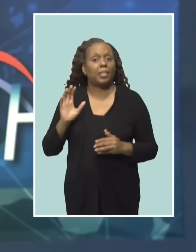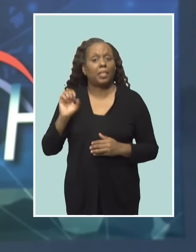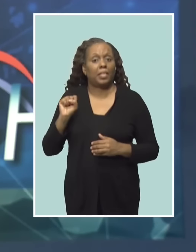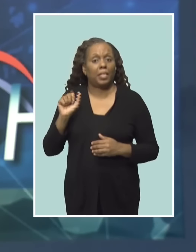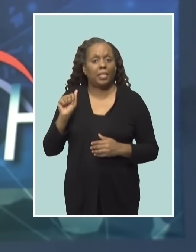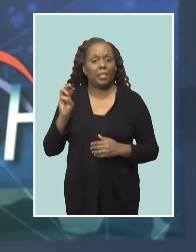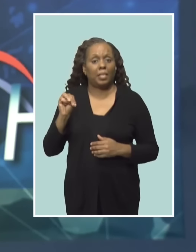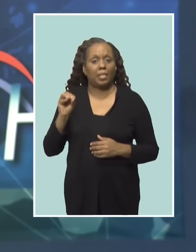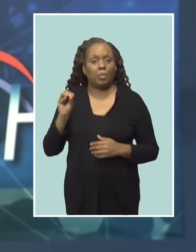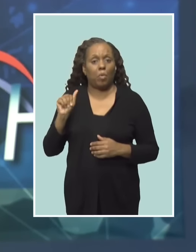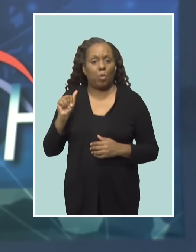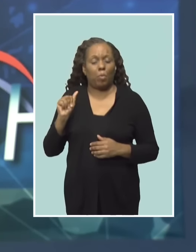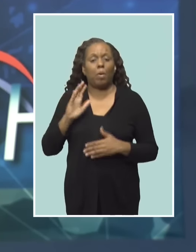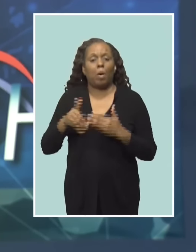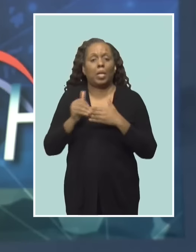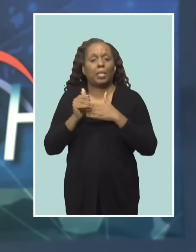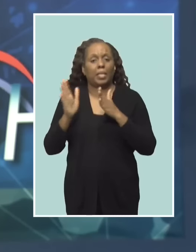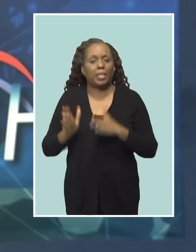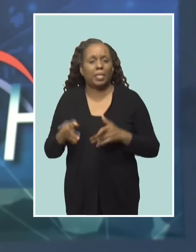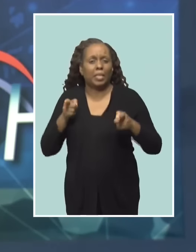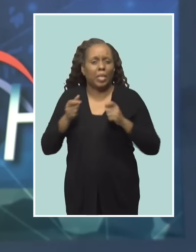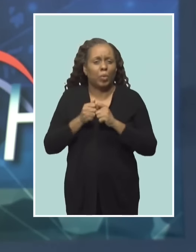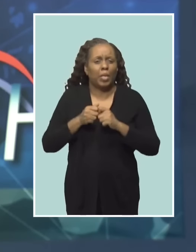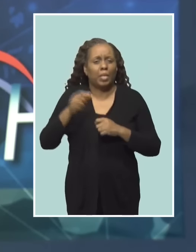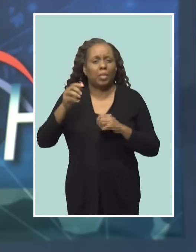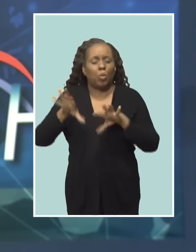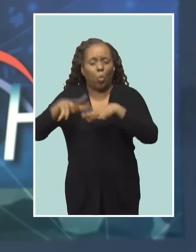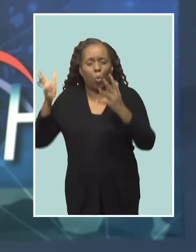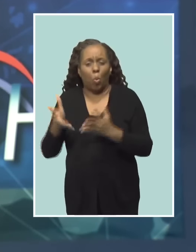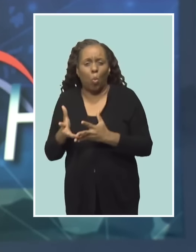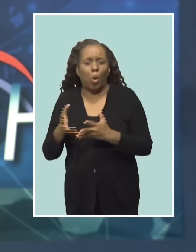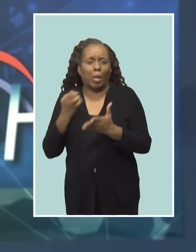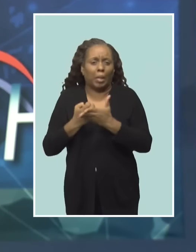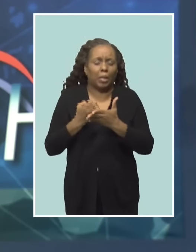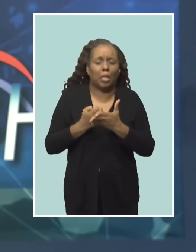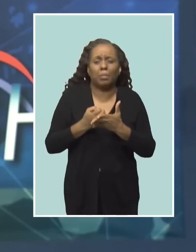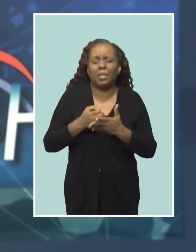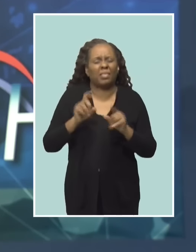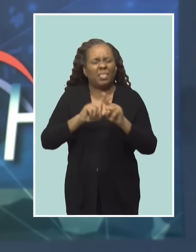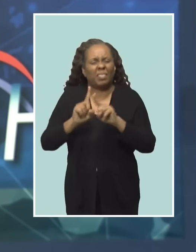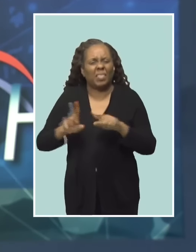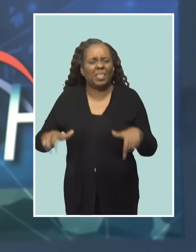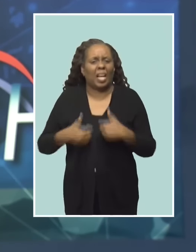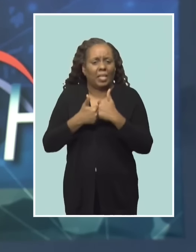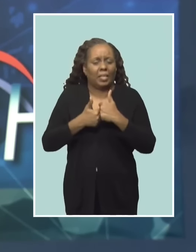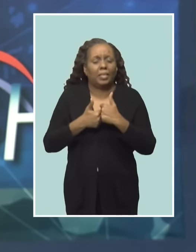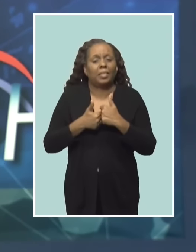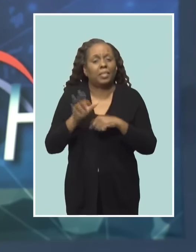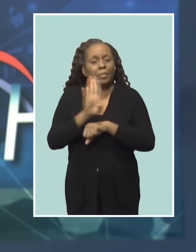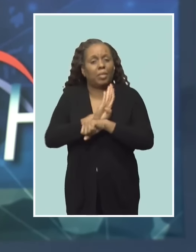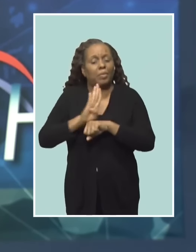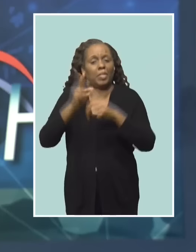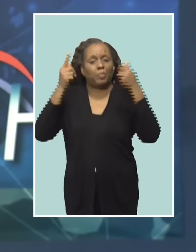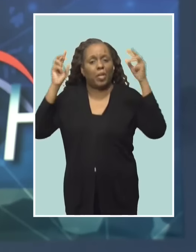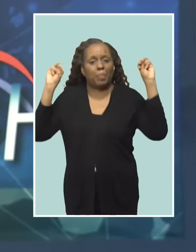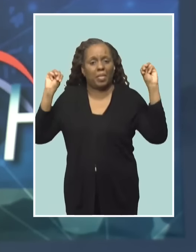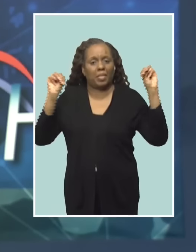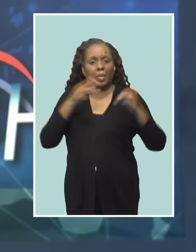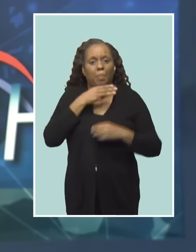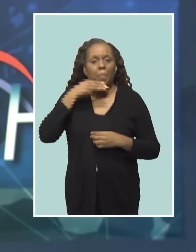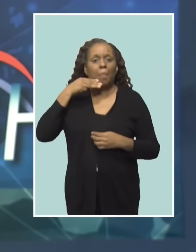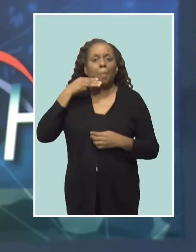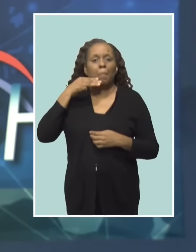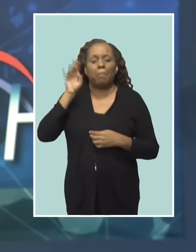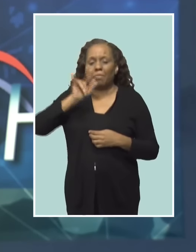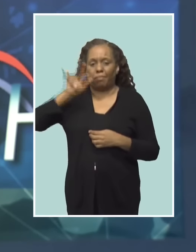global, economic, environmental and security challenges. Barbados was represented by Prime Minister Mia Amour-Montley. Countries have also